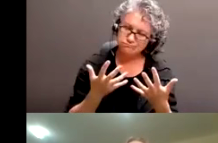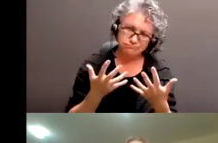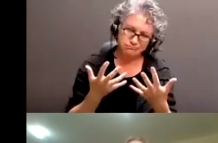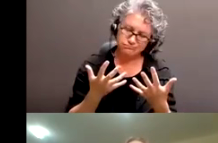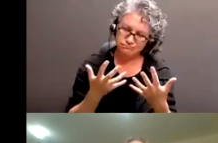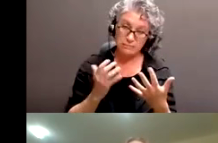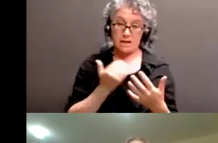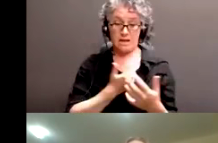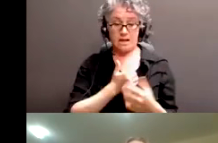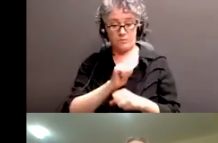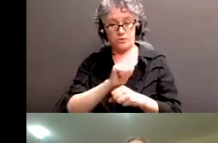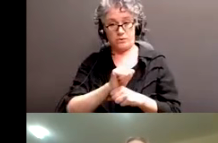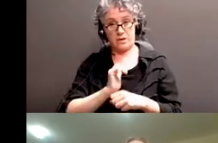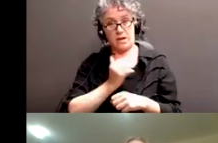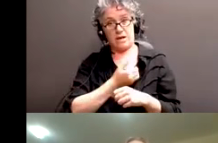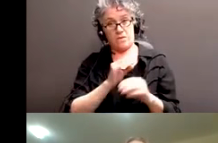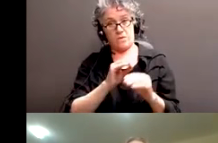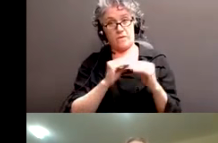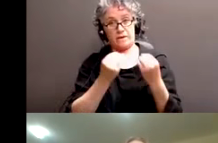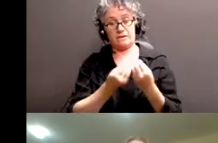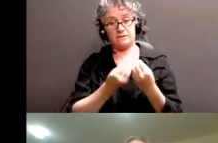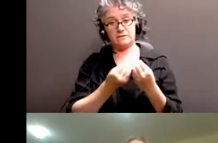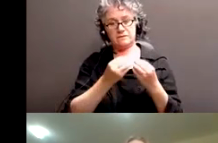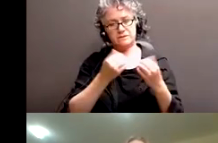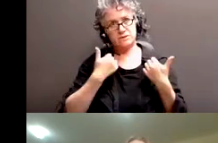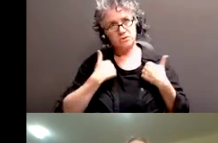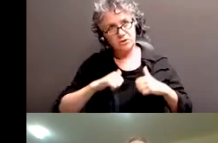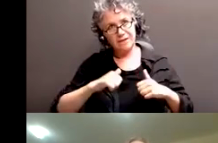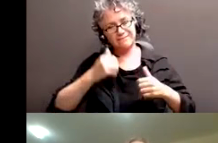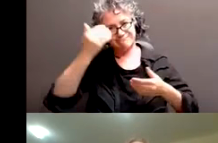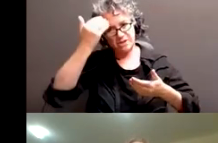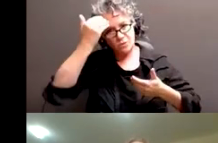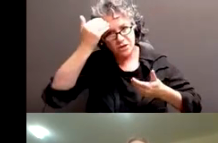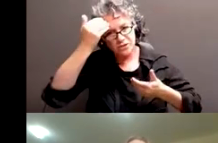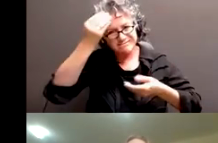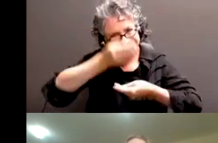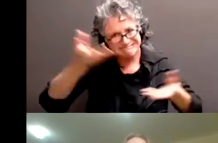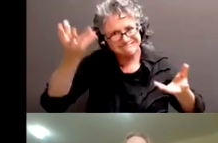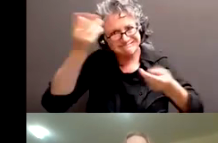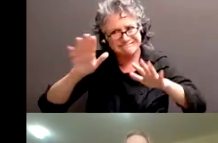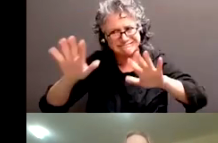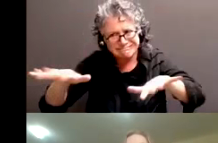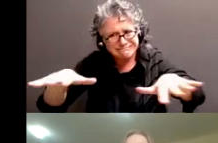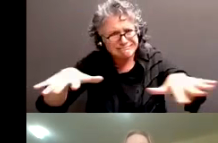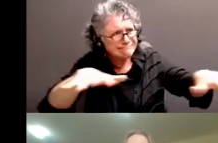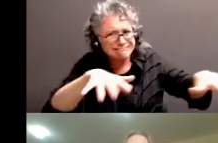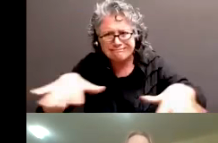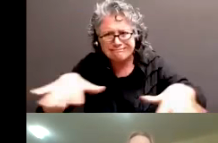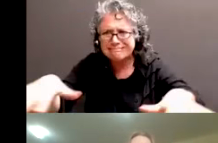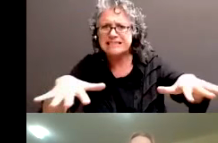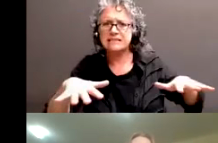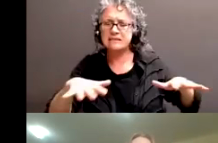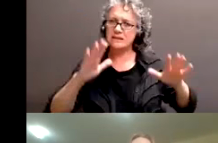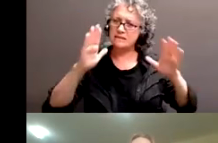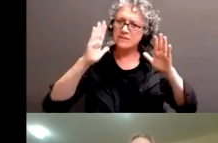we do at our organization to try to get that awareness out and get attention, not only with our